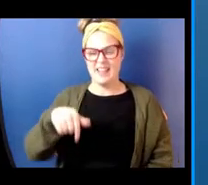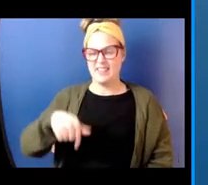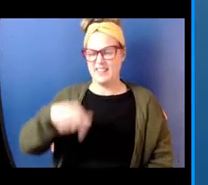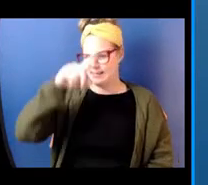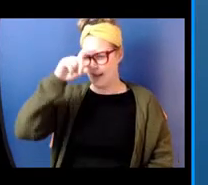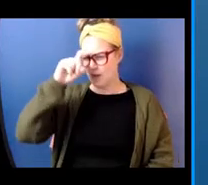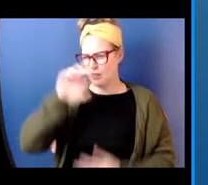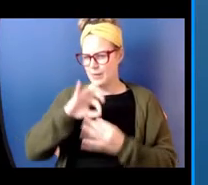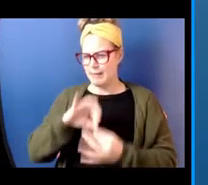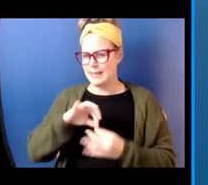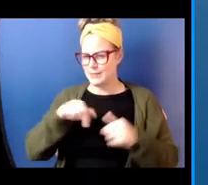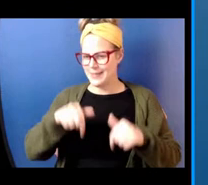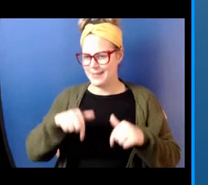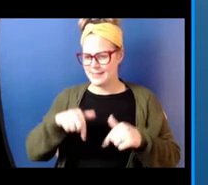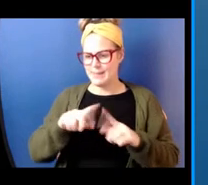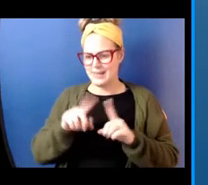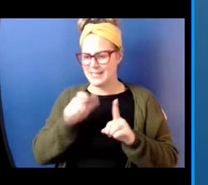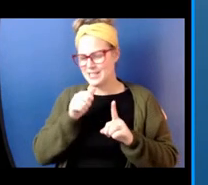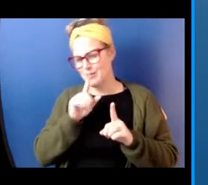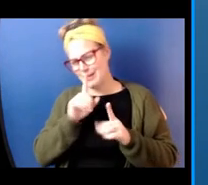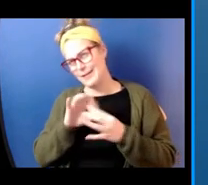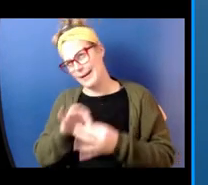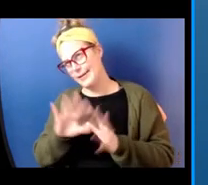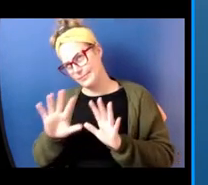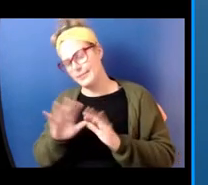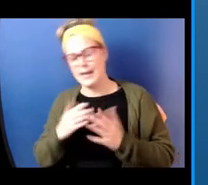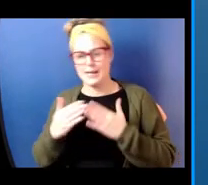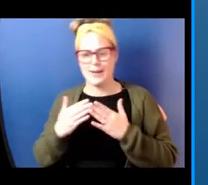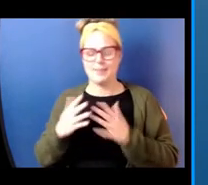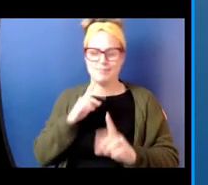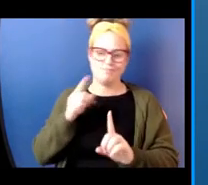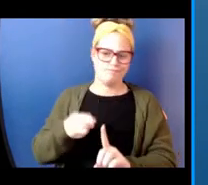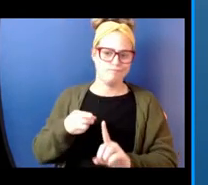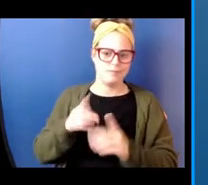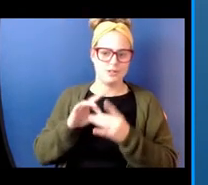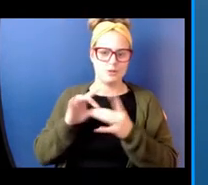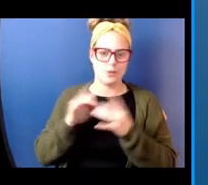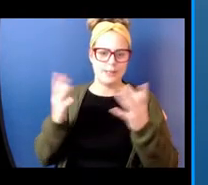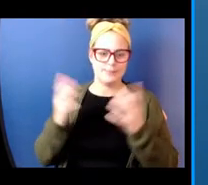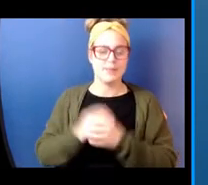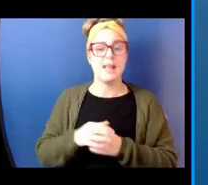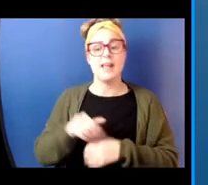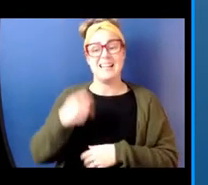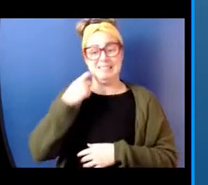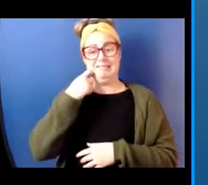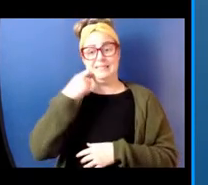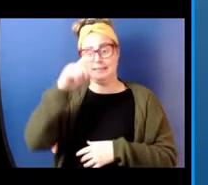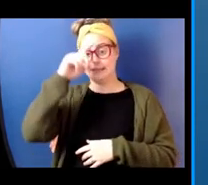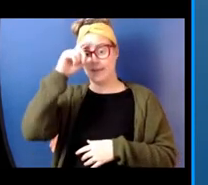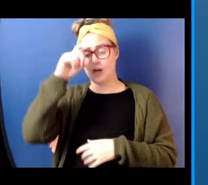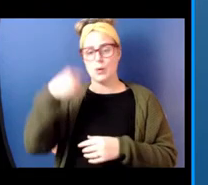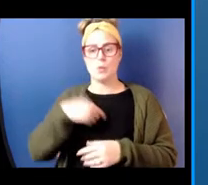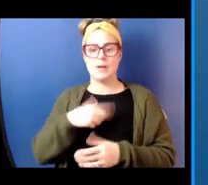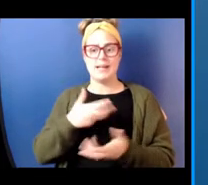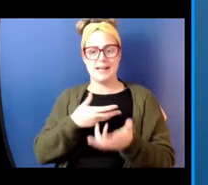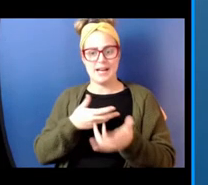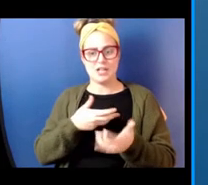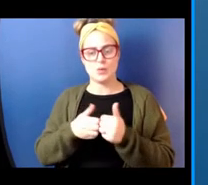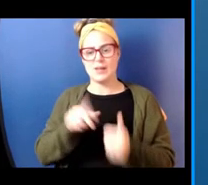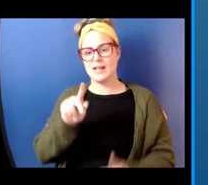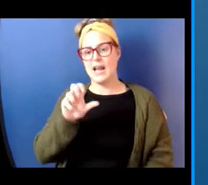doesn't relate but it does relate okay so let me just get to the story this summer we were engaging with Karen